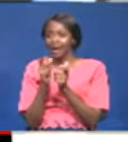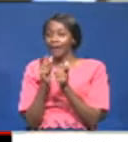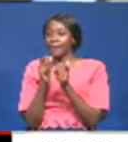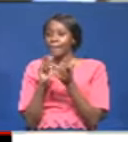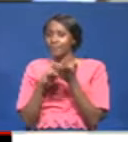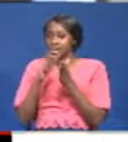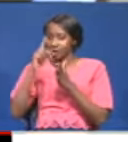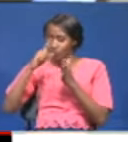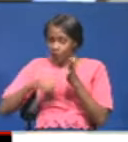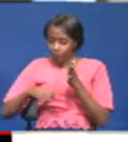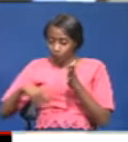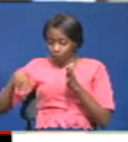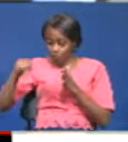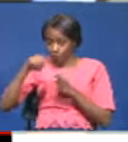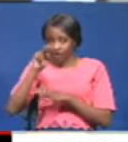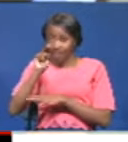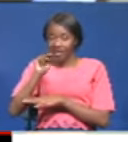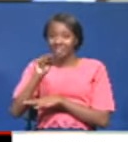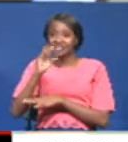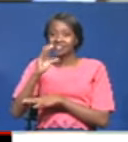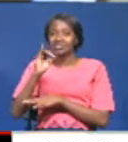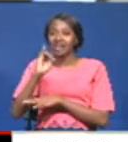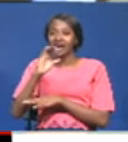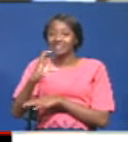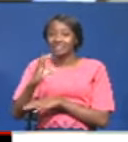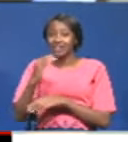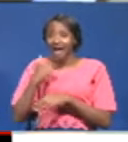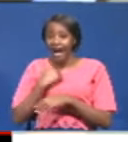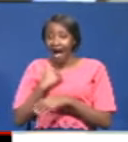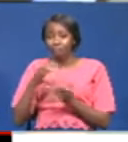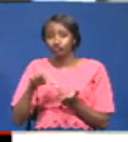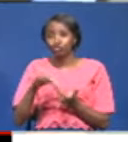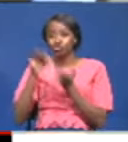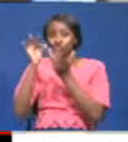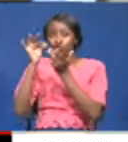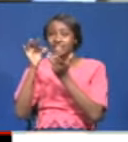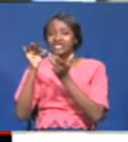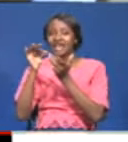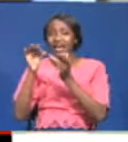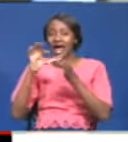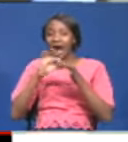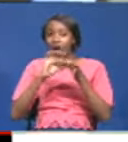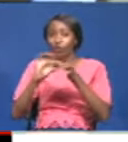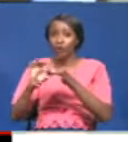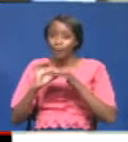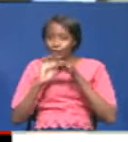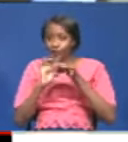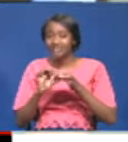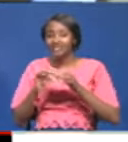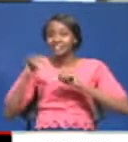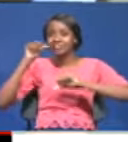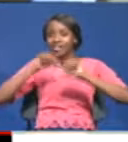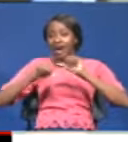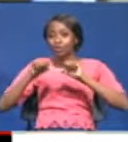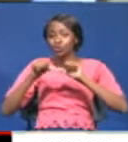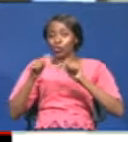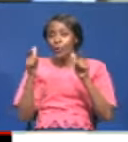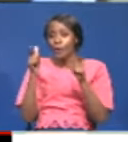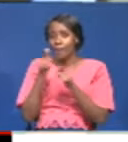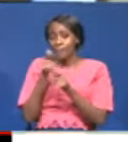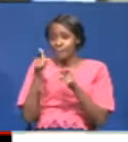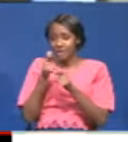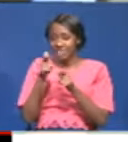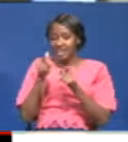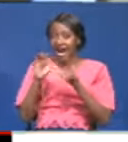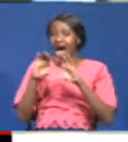as a commission have chosen a collaborative approach with all media companies, including social media platforms.